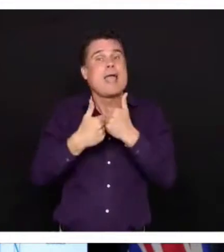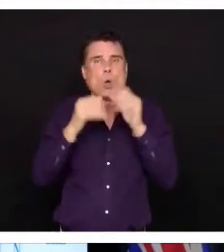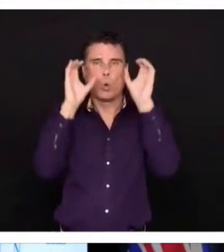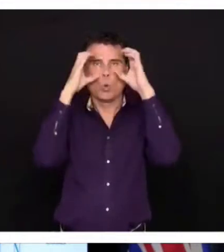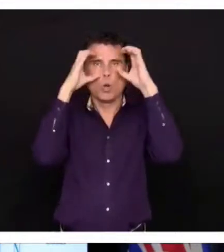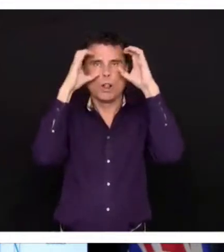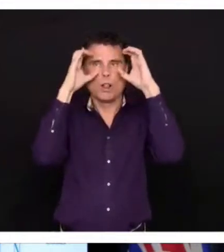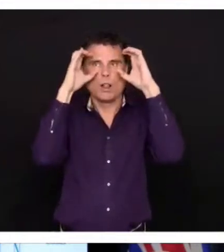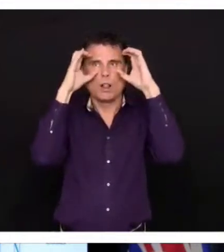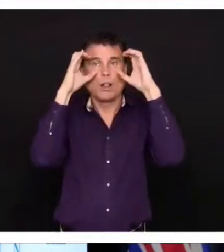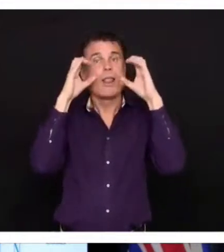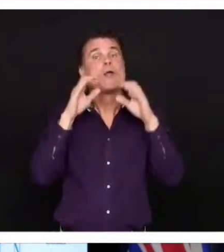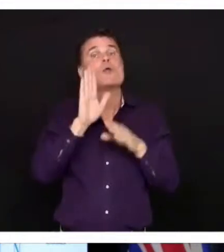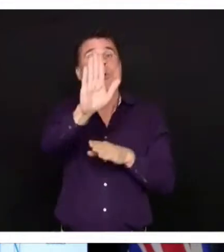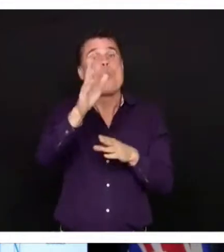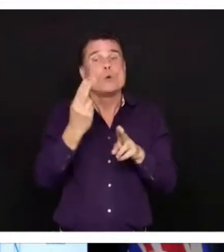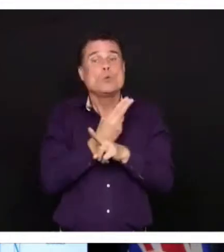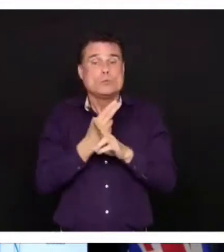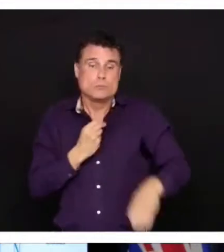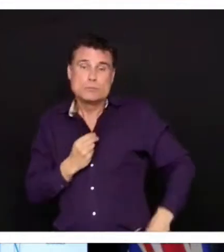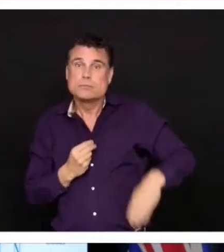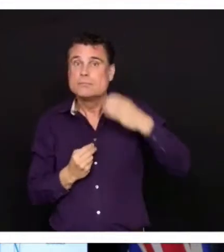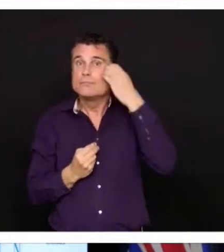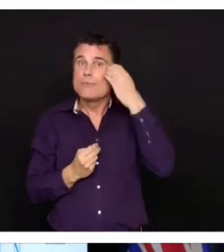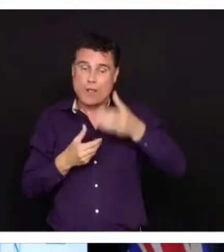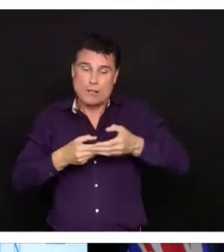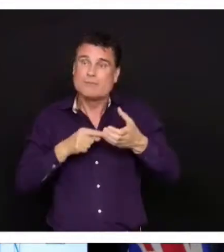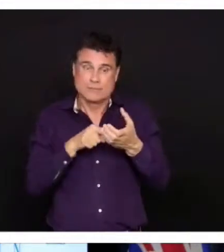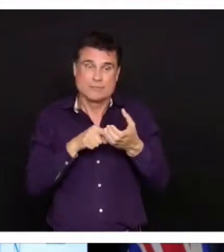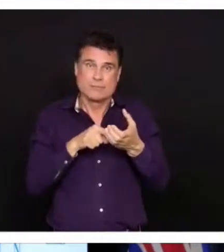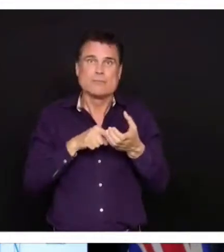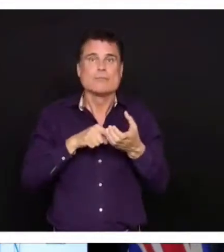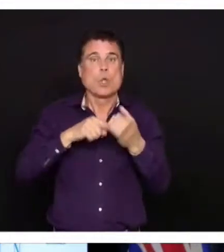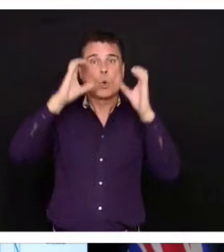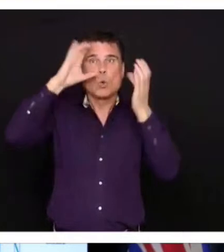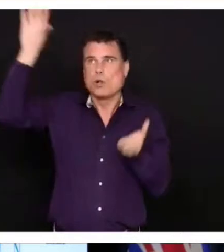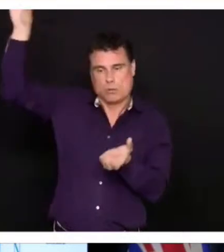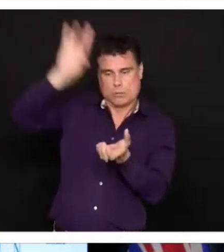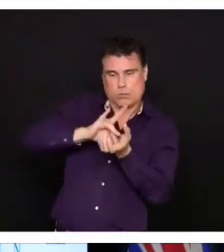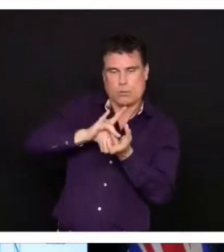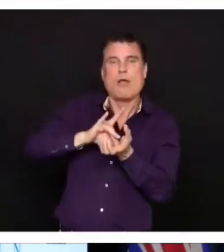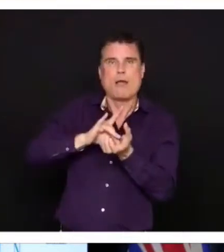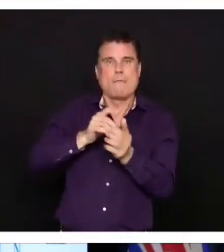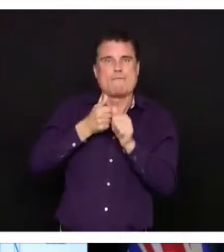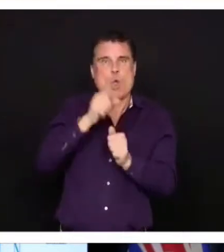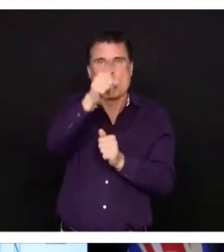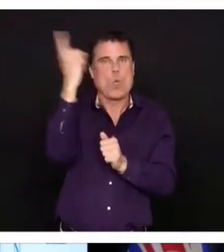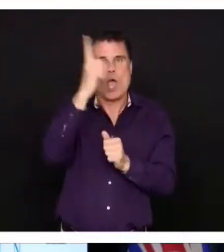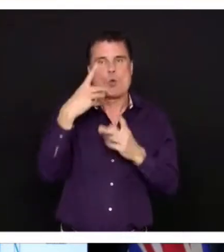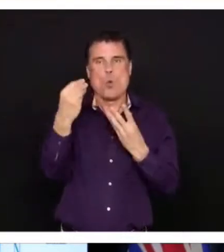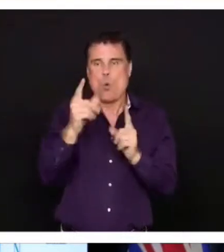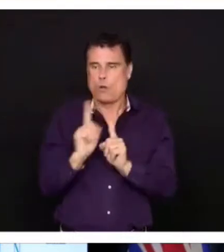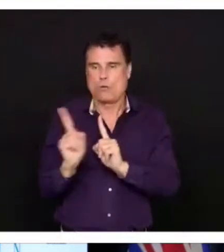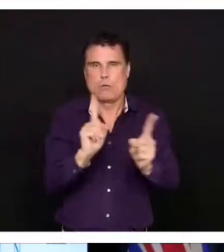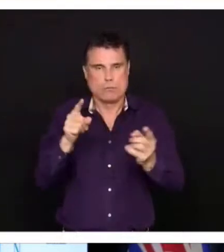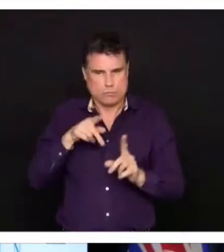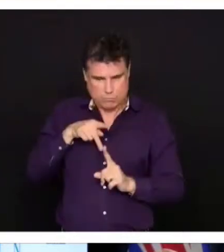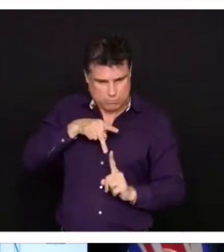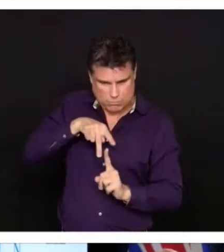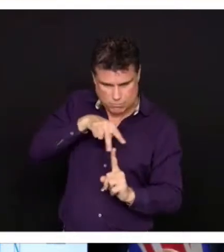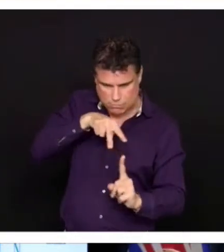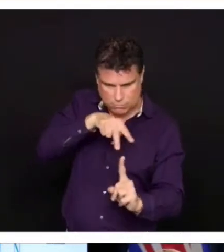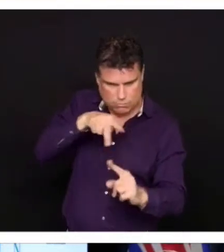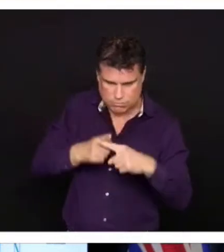about, the safe distancing, the closing of schools, the working from home, the staying at home message, people in BC